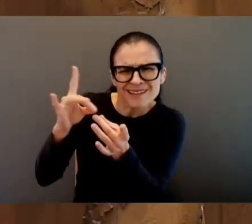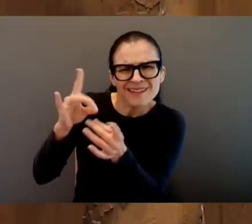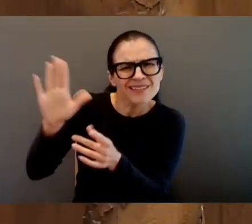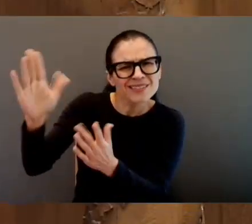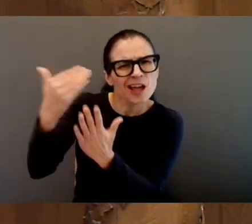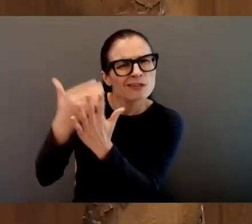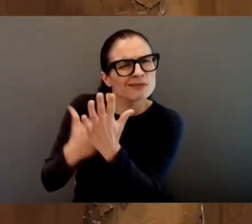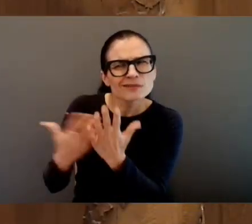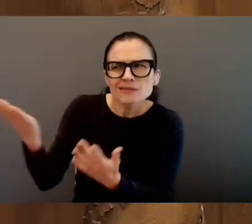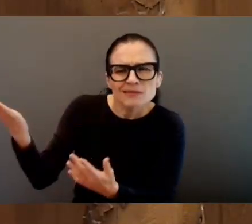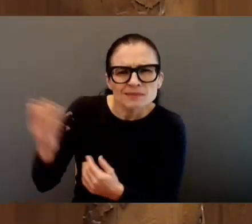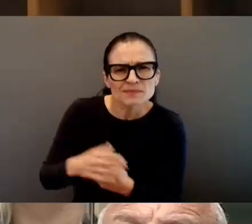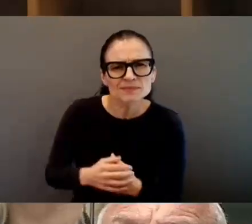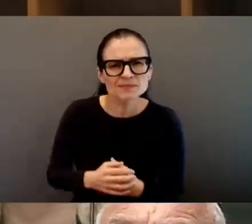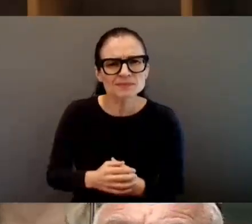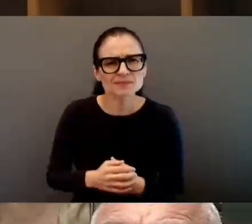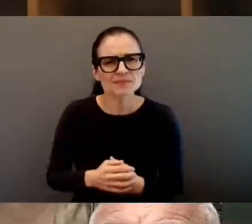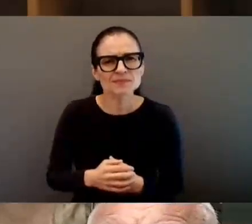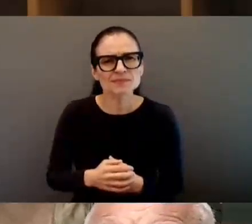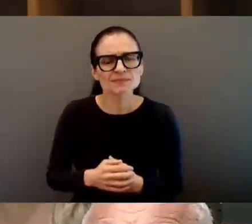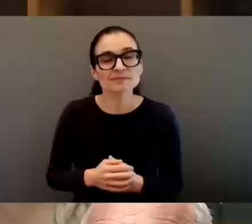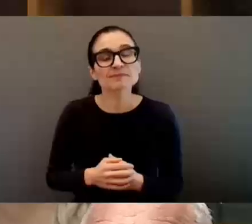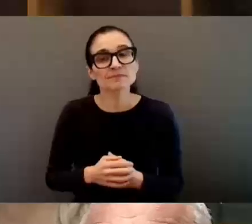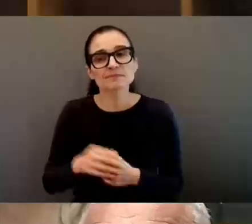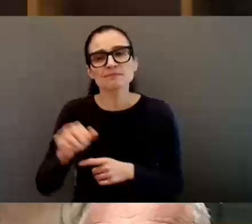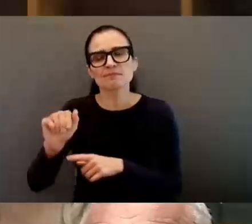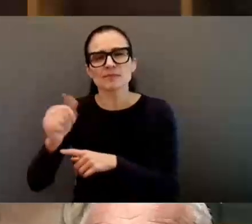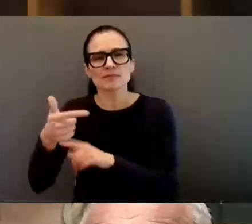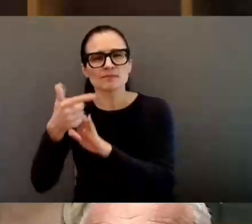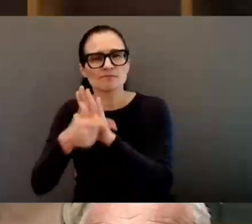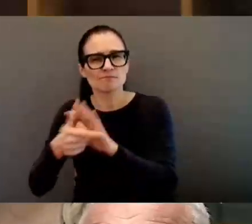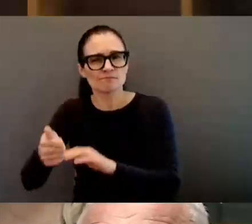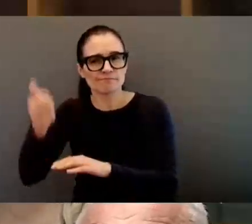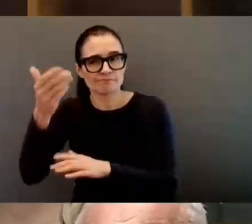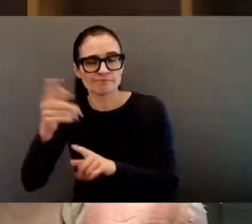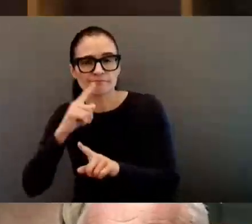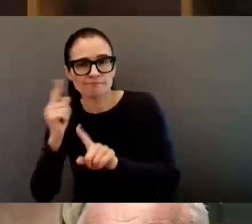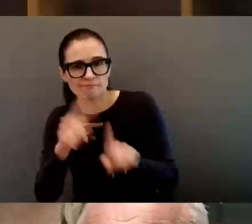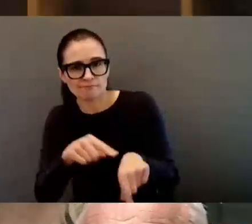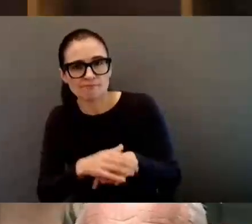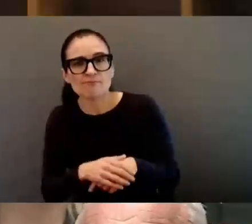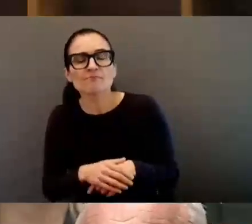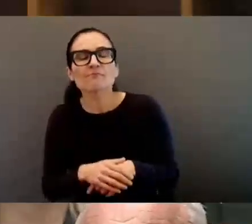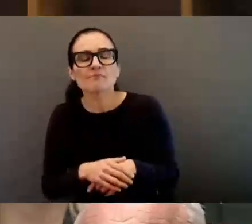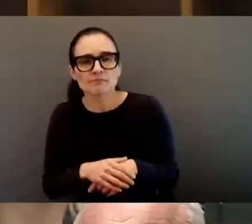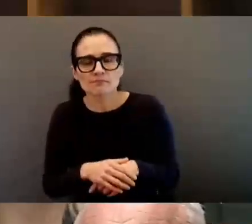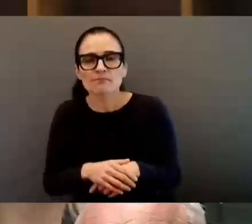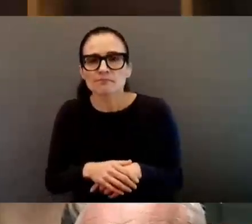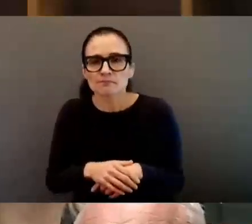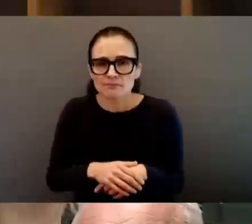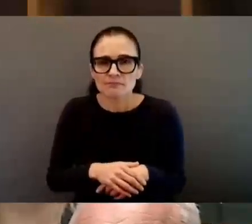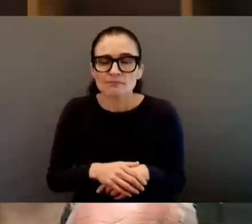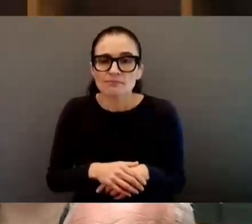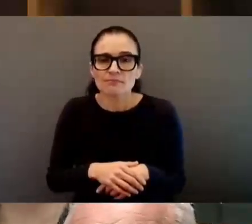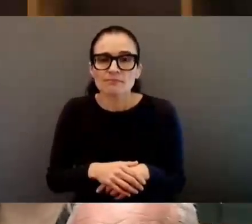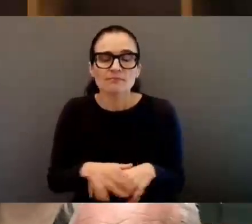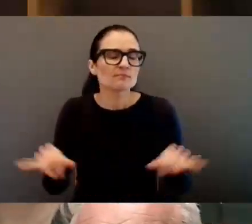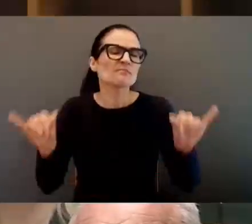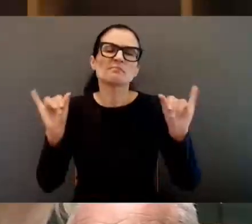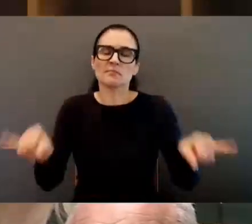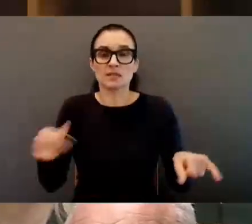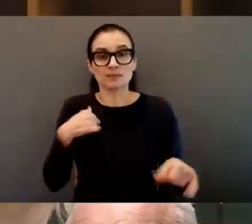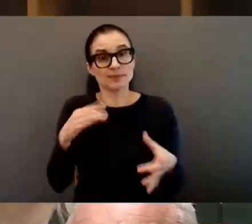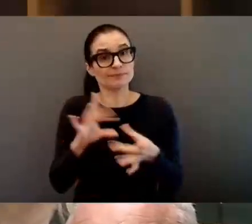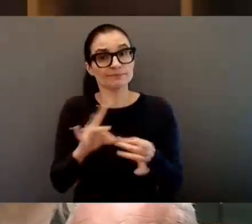Attorney General. Thank you, Mr. Speaker. Again, I've said this over and over again, and we've said this publicly, and it's in all of